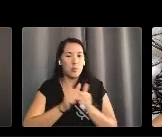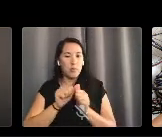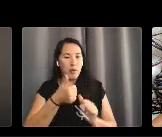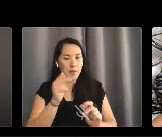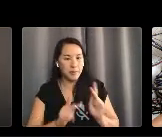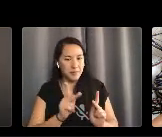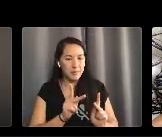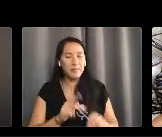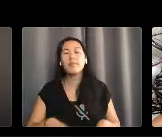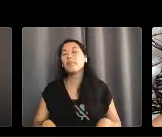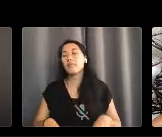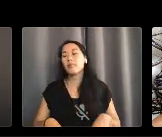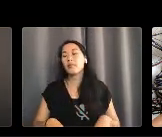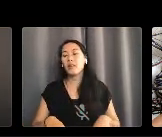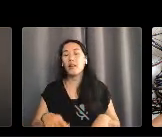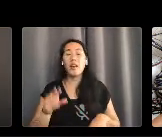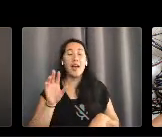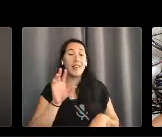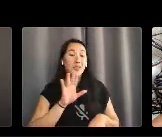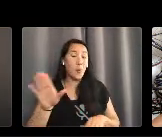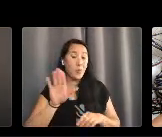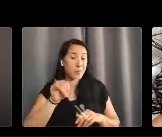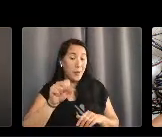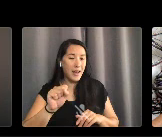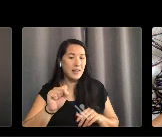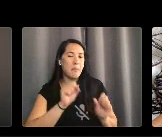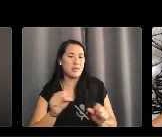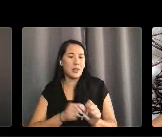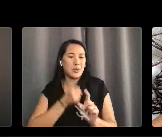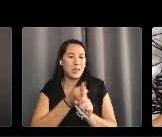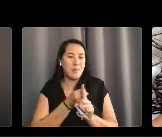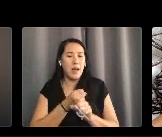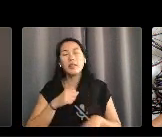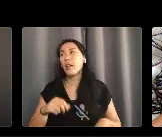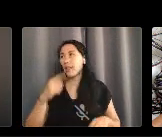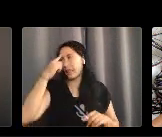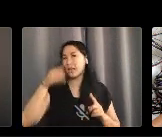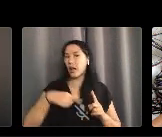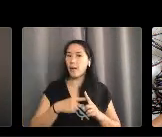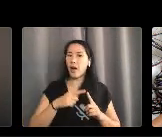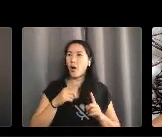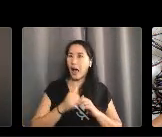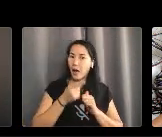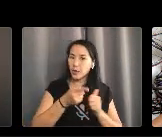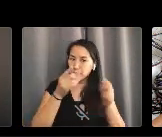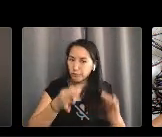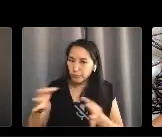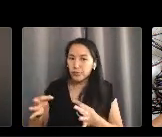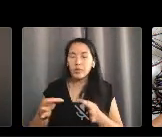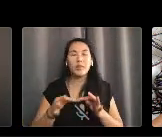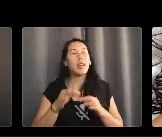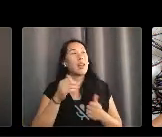is, try identifying your bias and their potential impact, right? Think about your own decision-making patterns and what biases